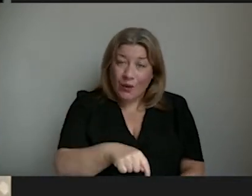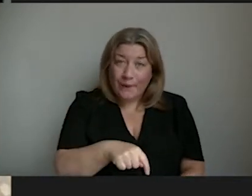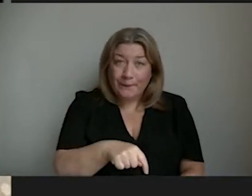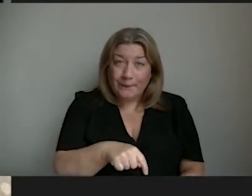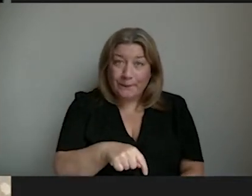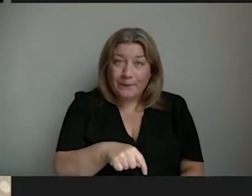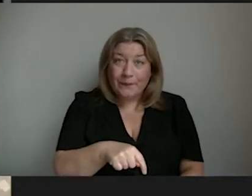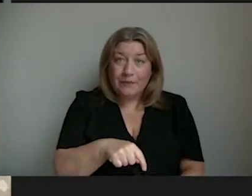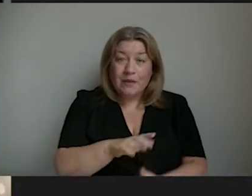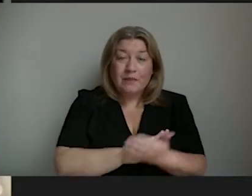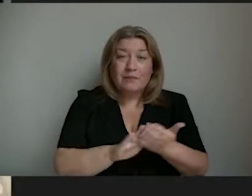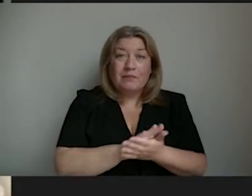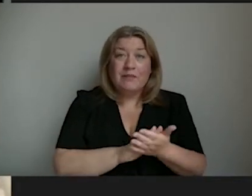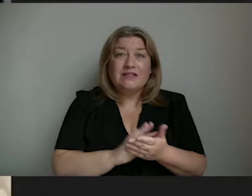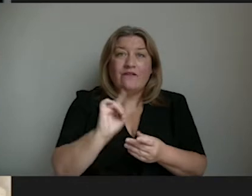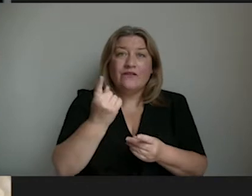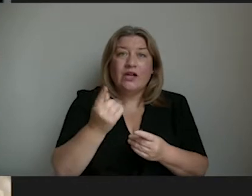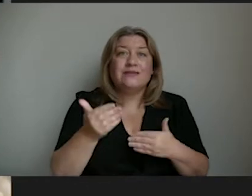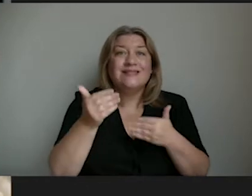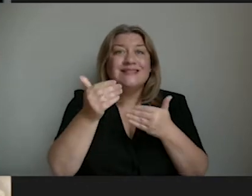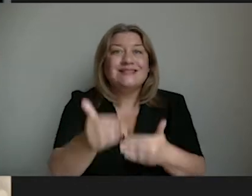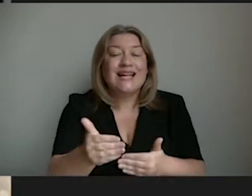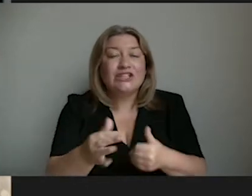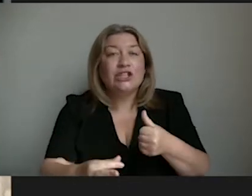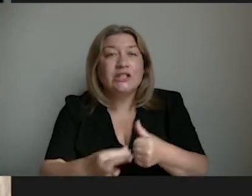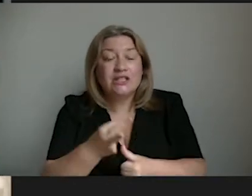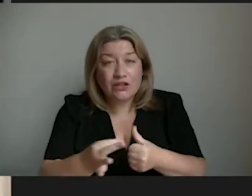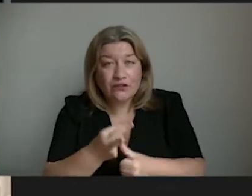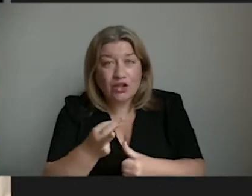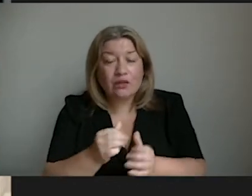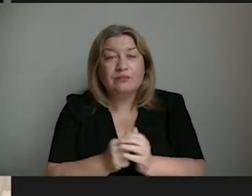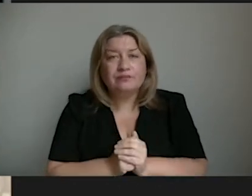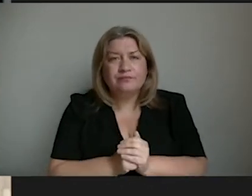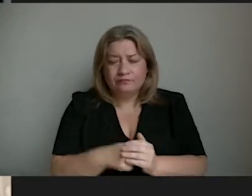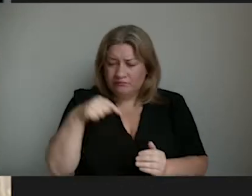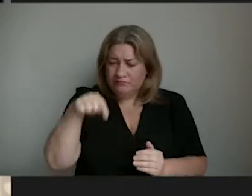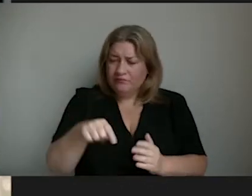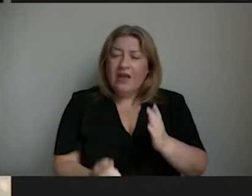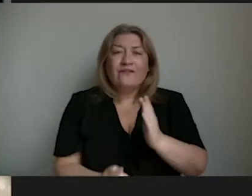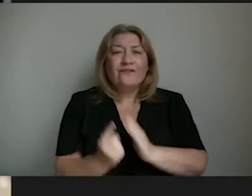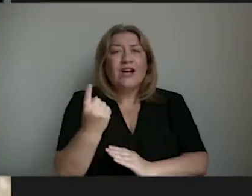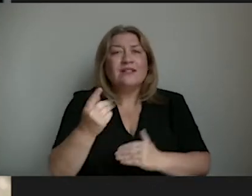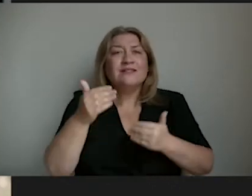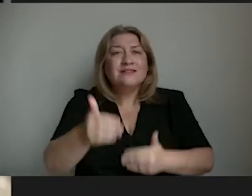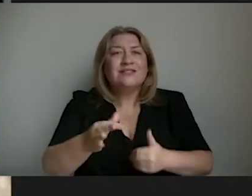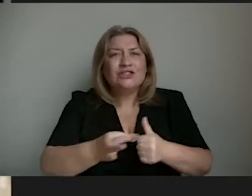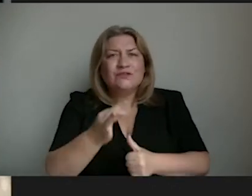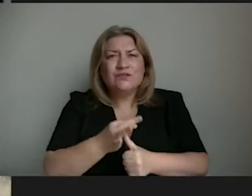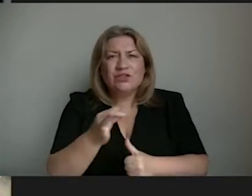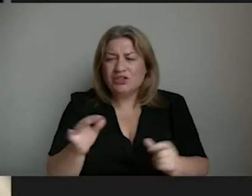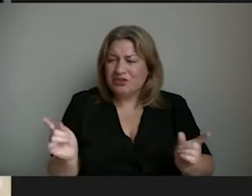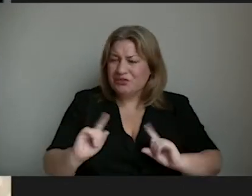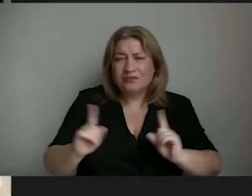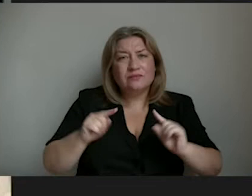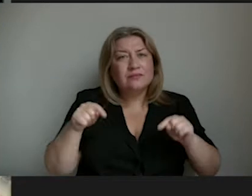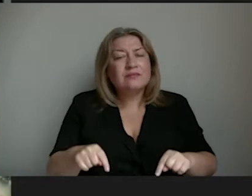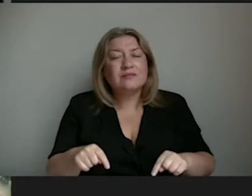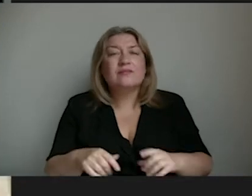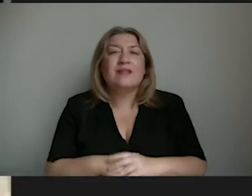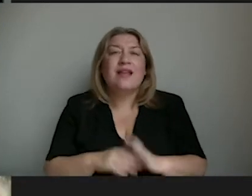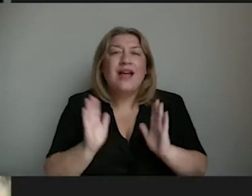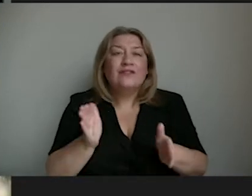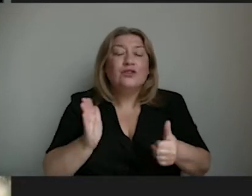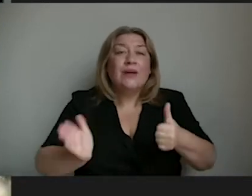you in to Walsall College, where you will sit your first stage interview. So at that first stage interview, you will